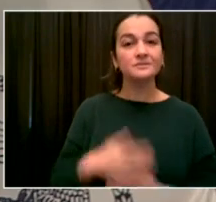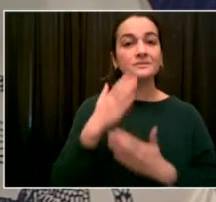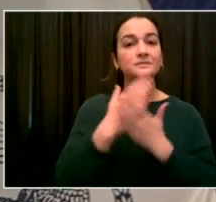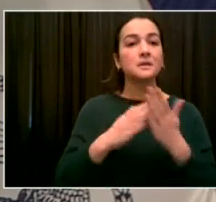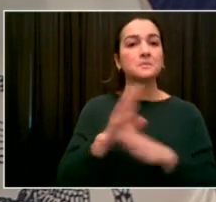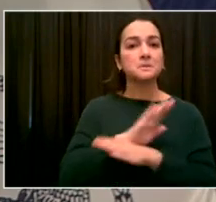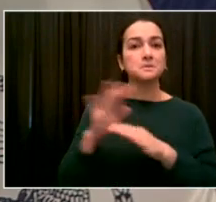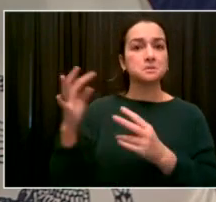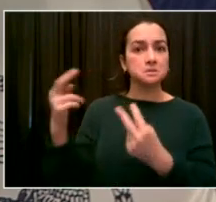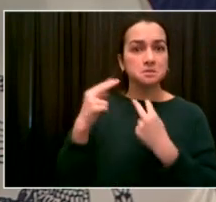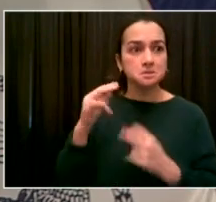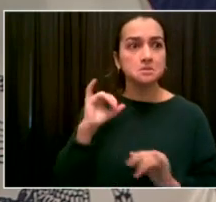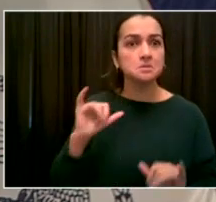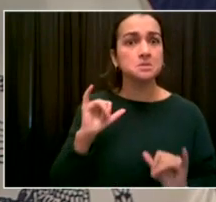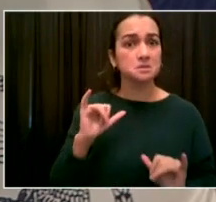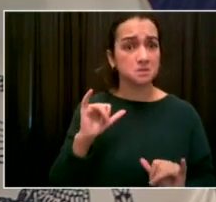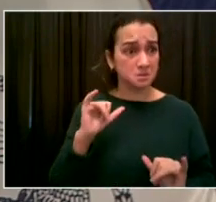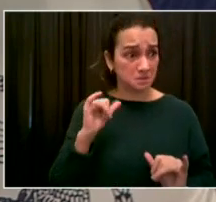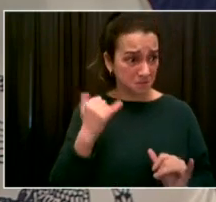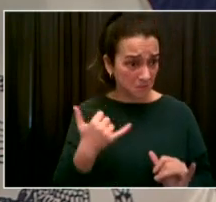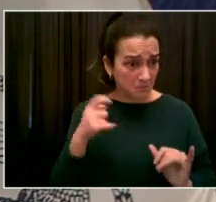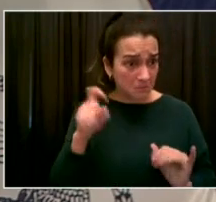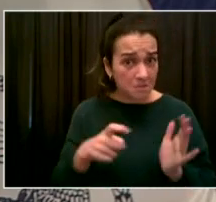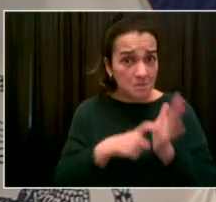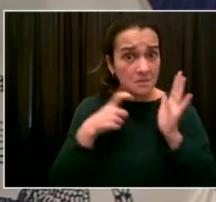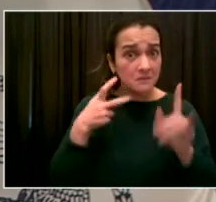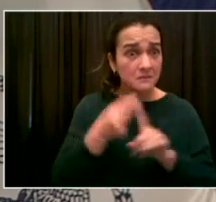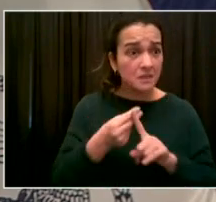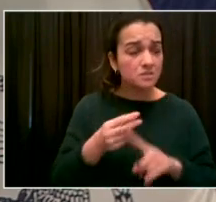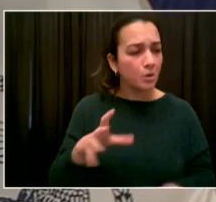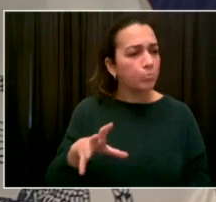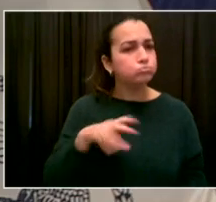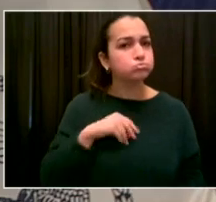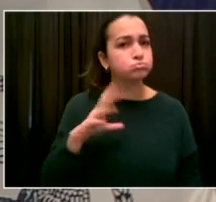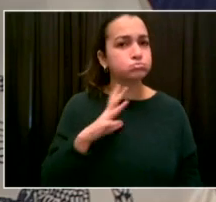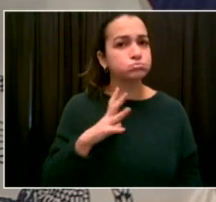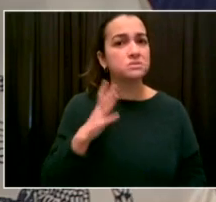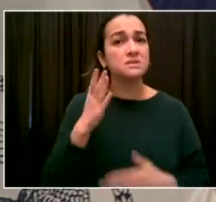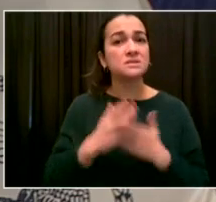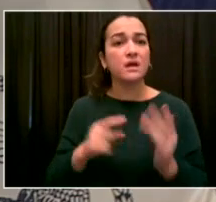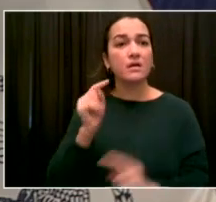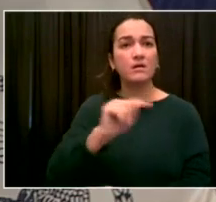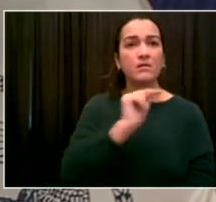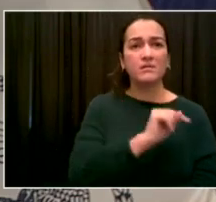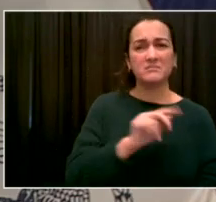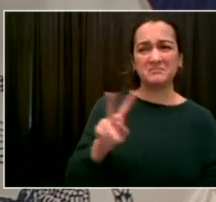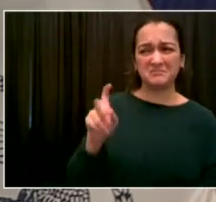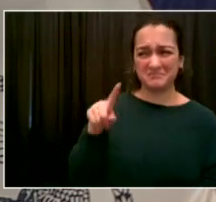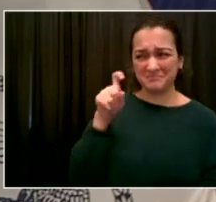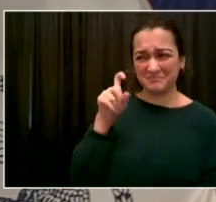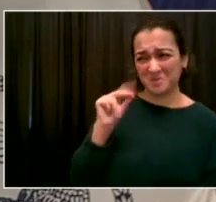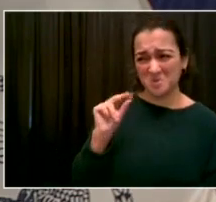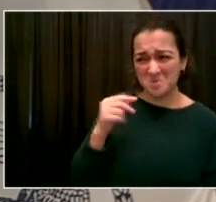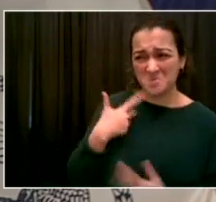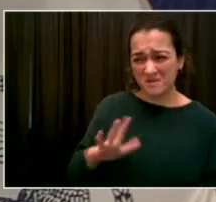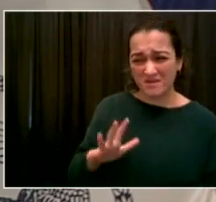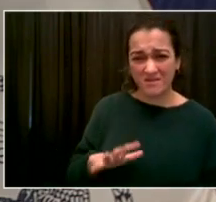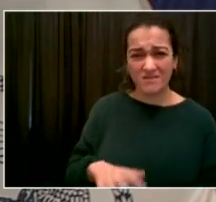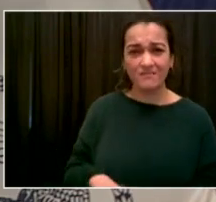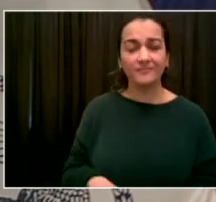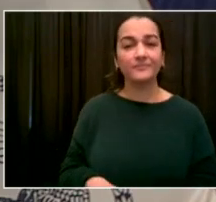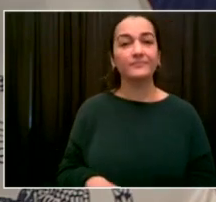government acting is so much better than putting the private sector in a position of having to act in isolation.